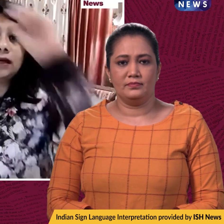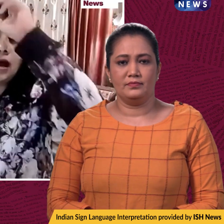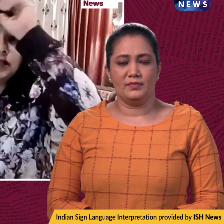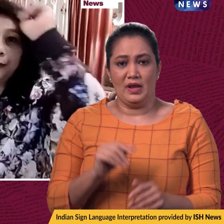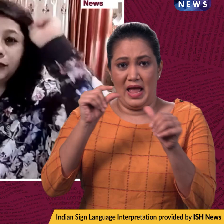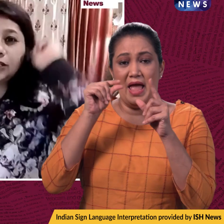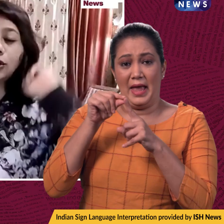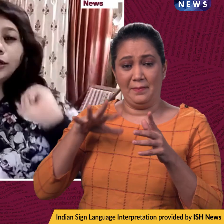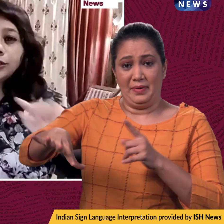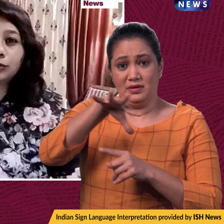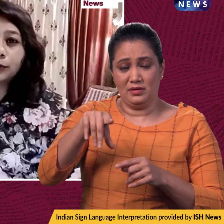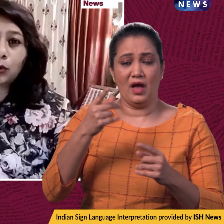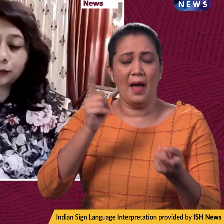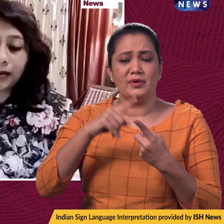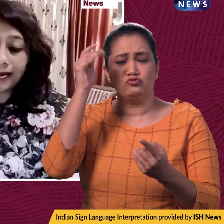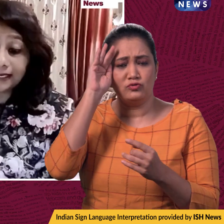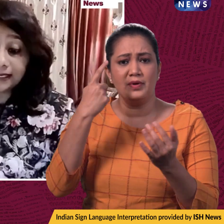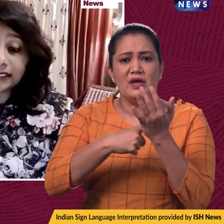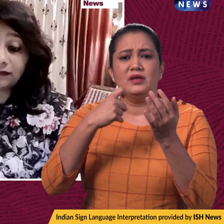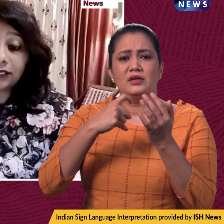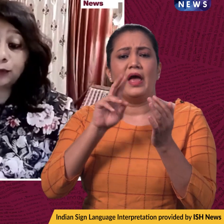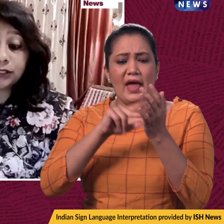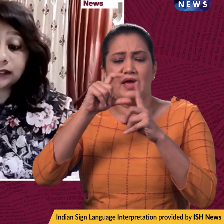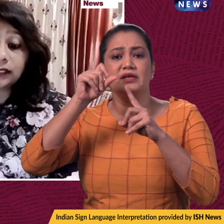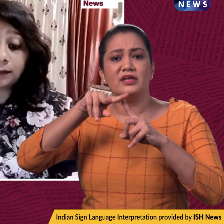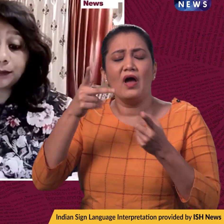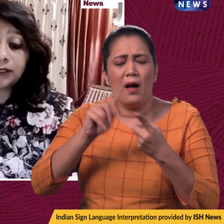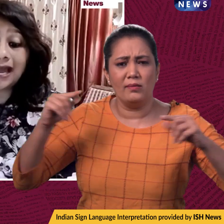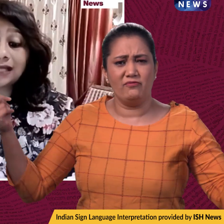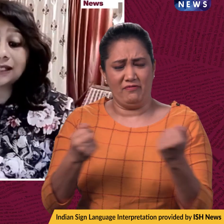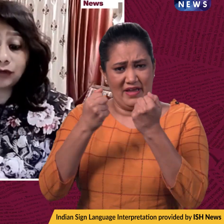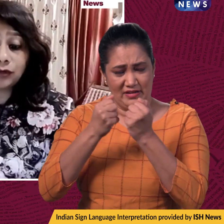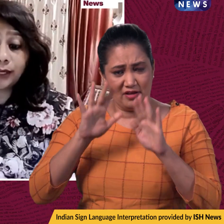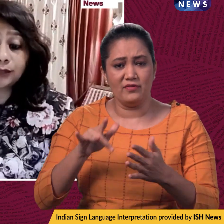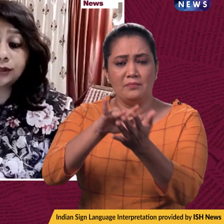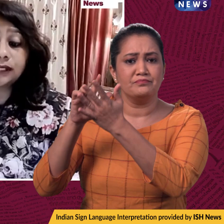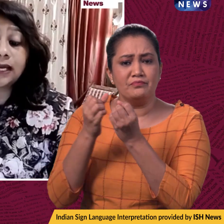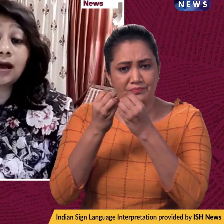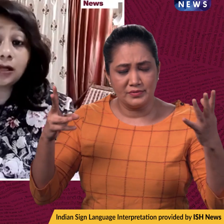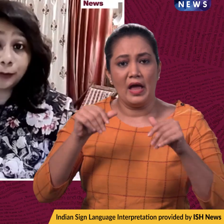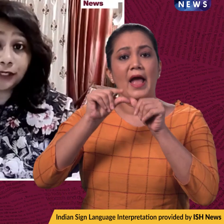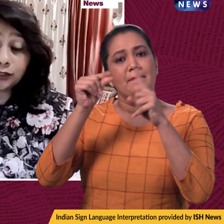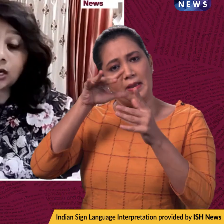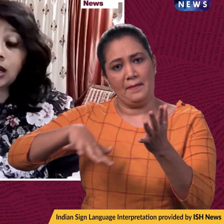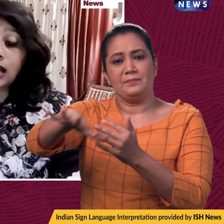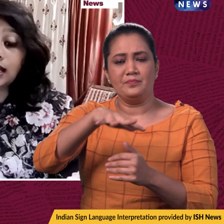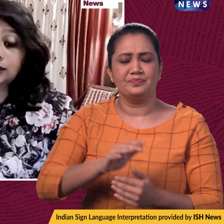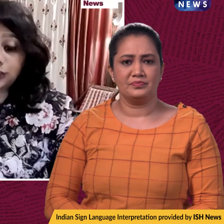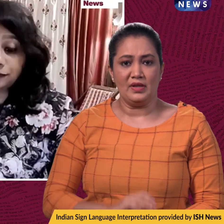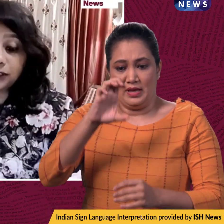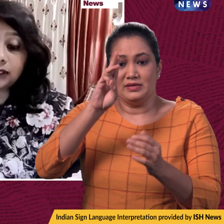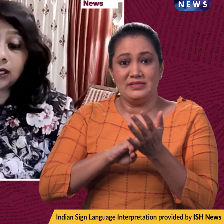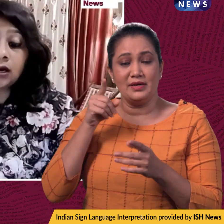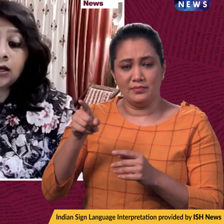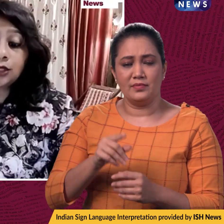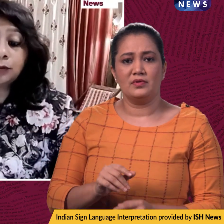Meanwhile, in Andhra Pradesh, according to a report by NDTV, protests erupted at several locations in Andhra Pradesh as